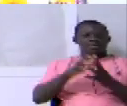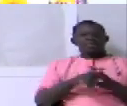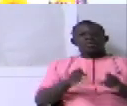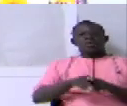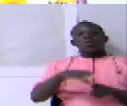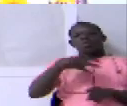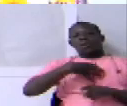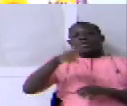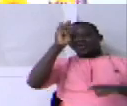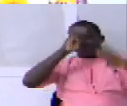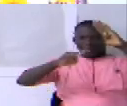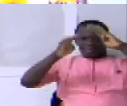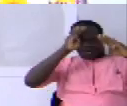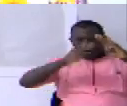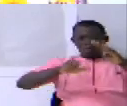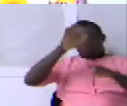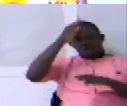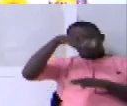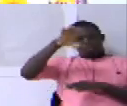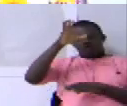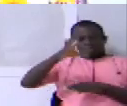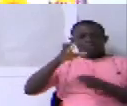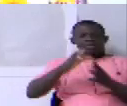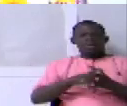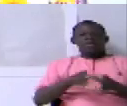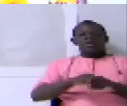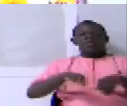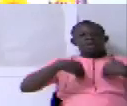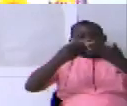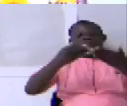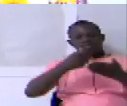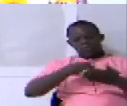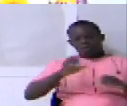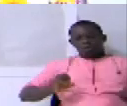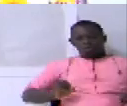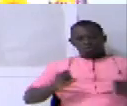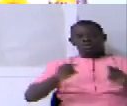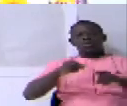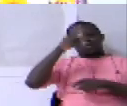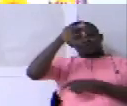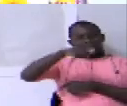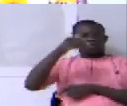to thank the commissions for giving me the opportunity today